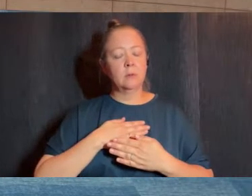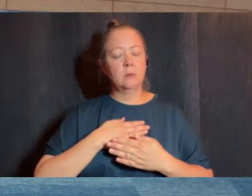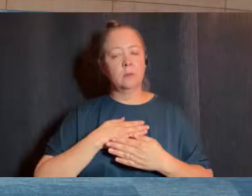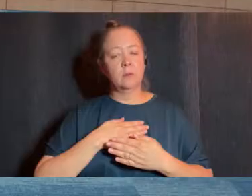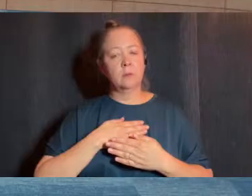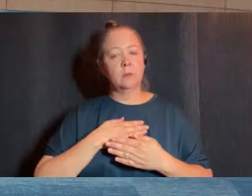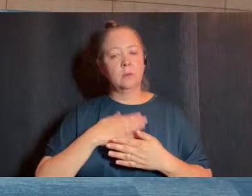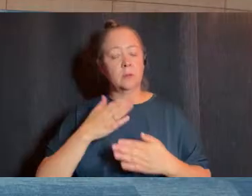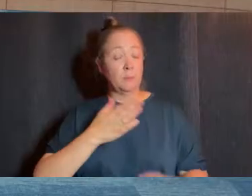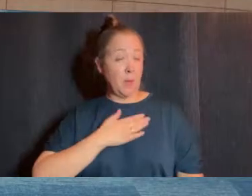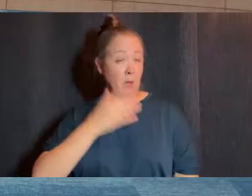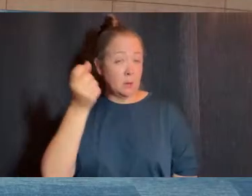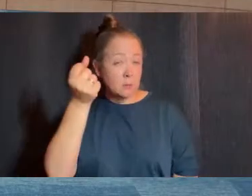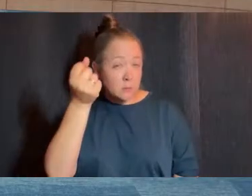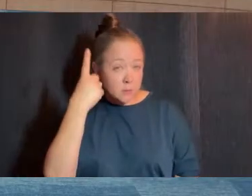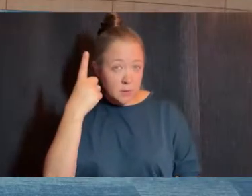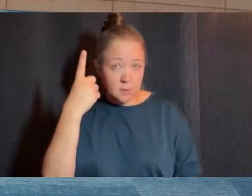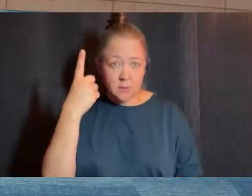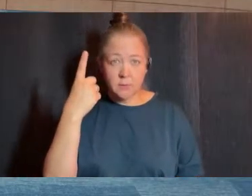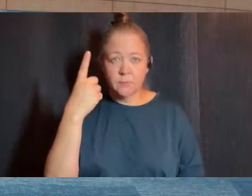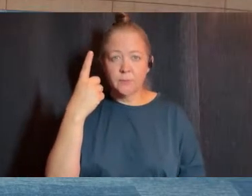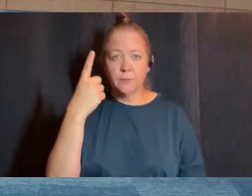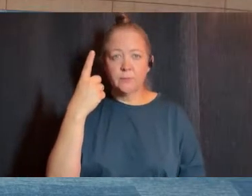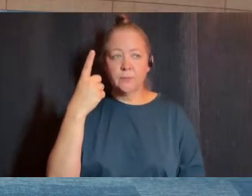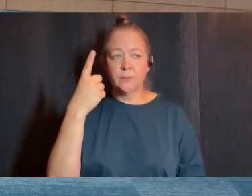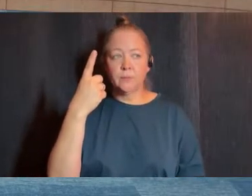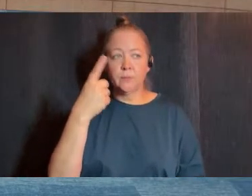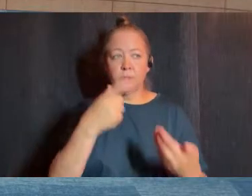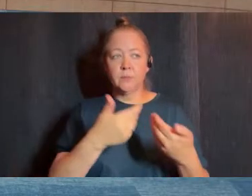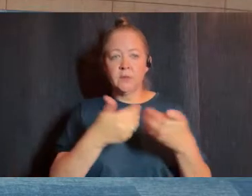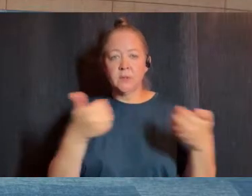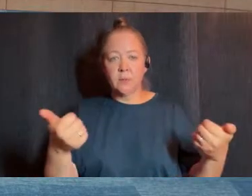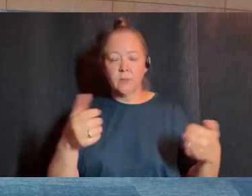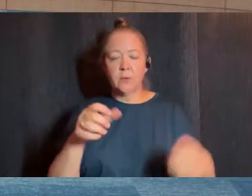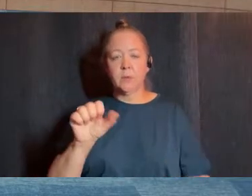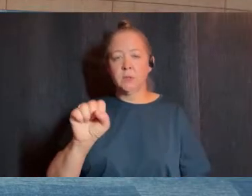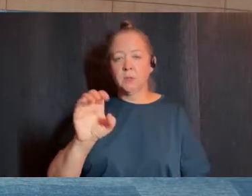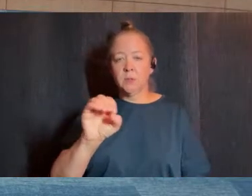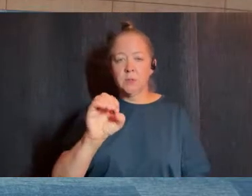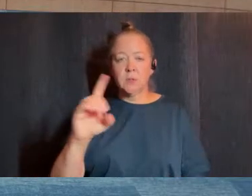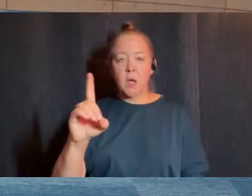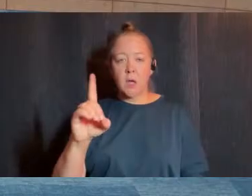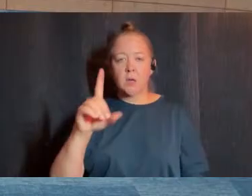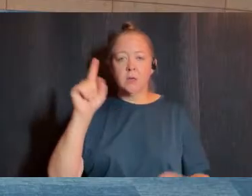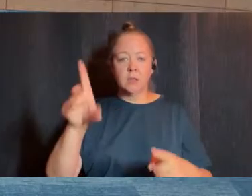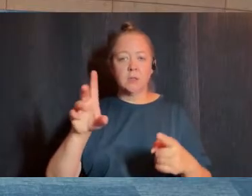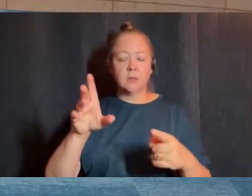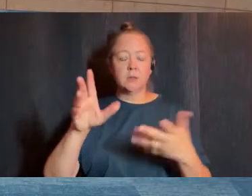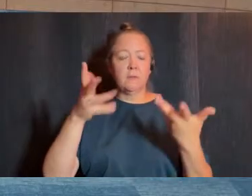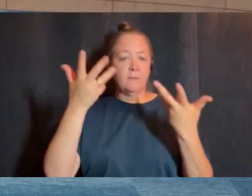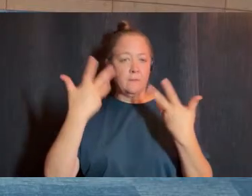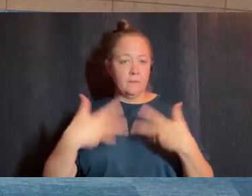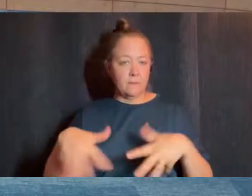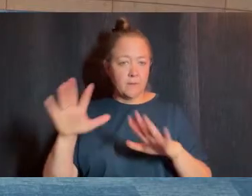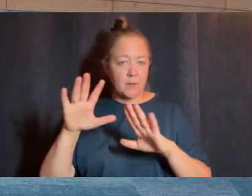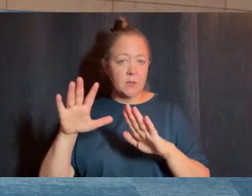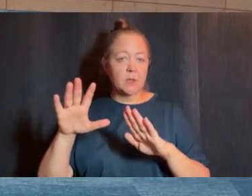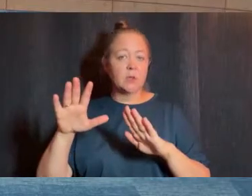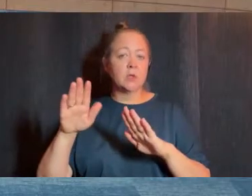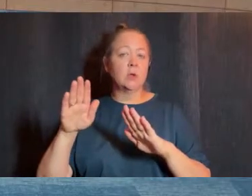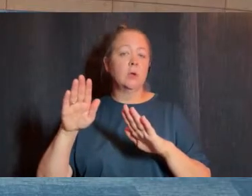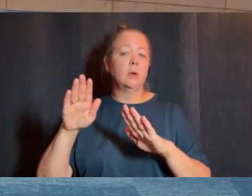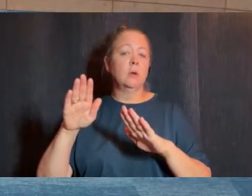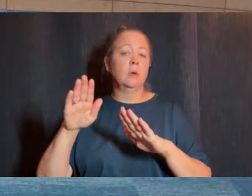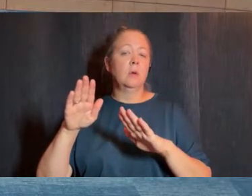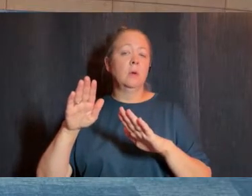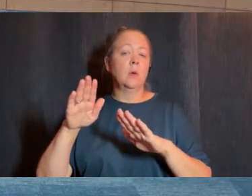Is my understanding then that other than the sod, it's done once this contractor that's supposed to come in on Monday